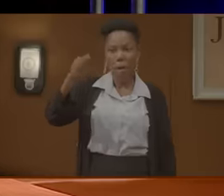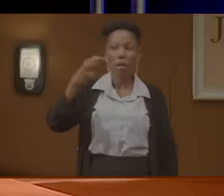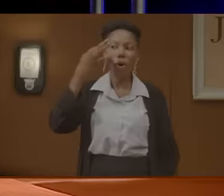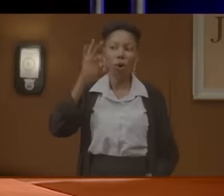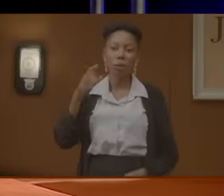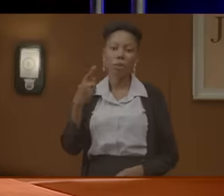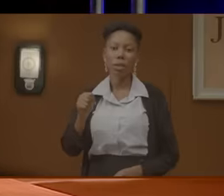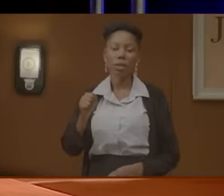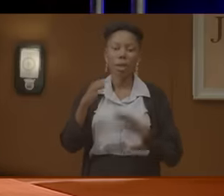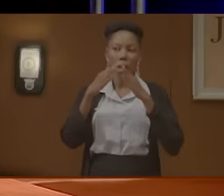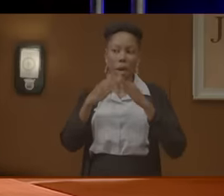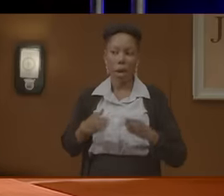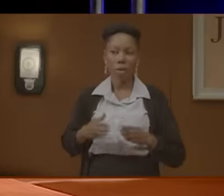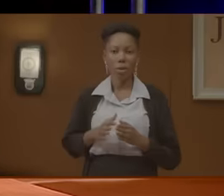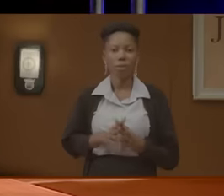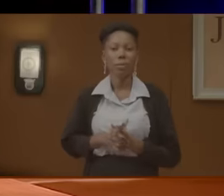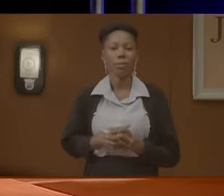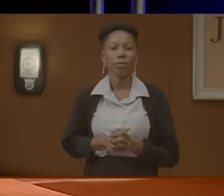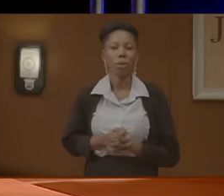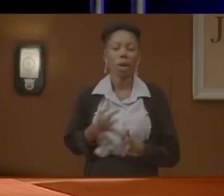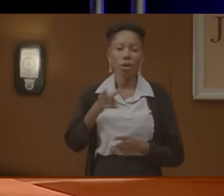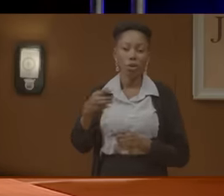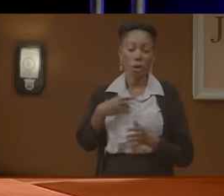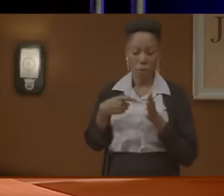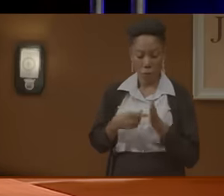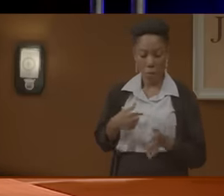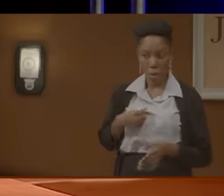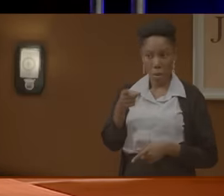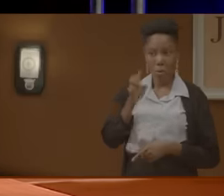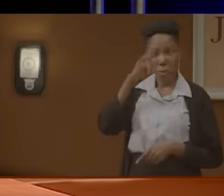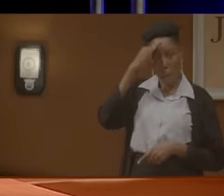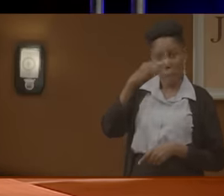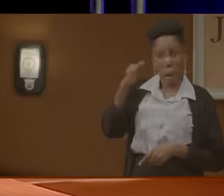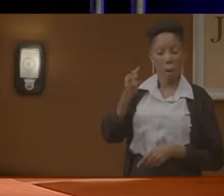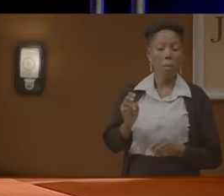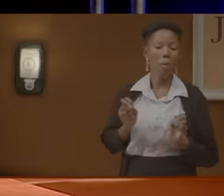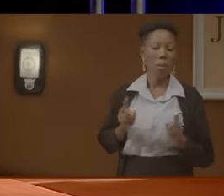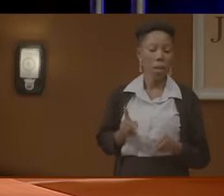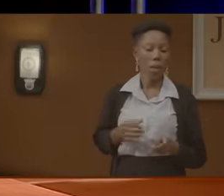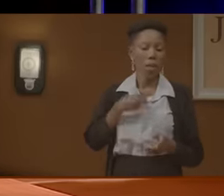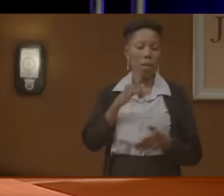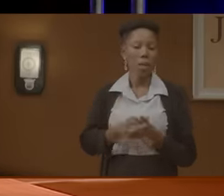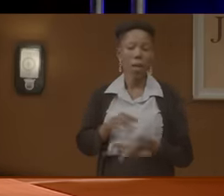He already showed me that he's a man for the house. I say, if I should stay